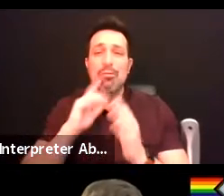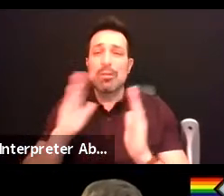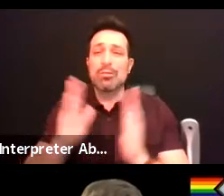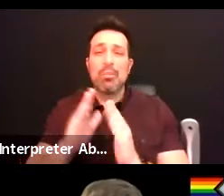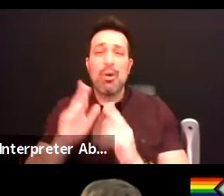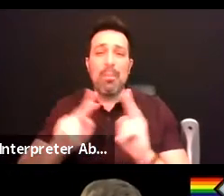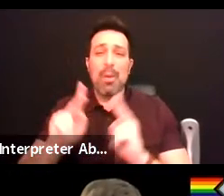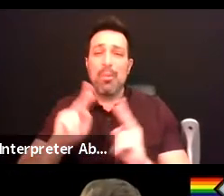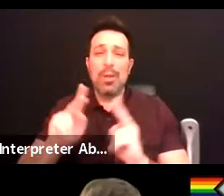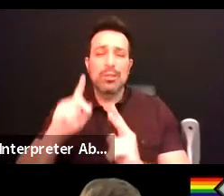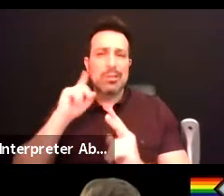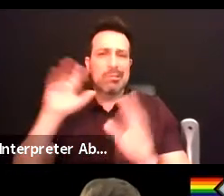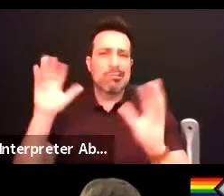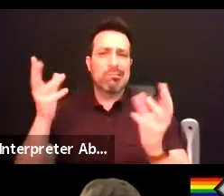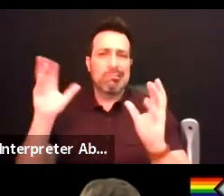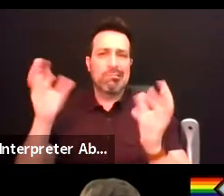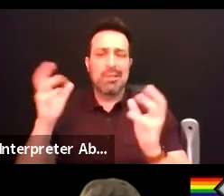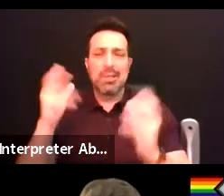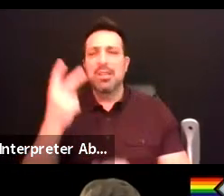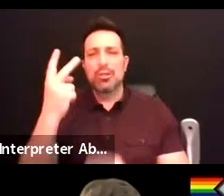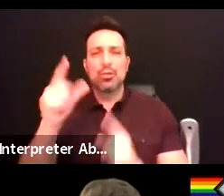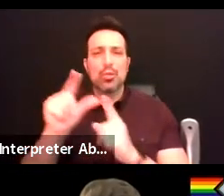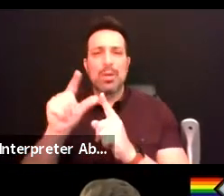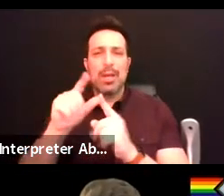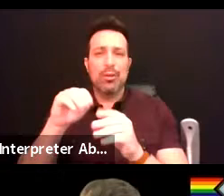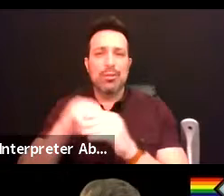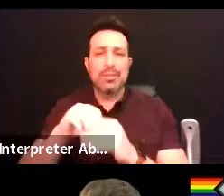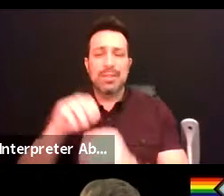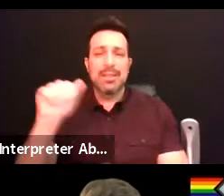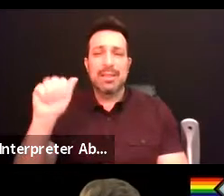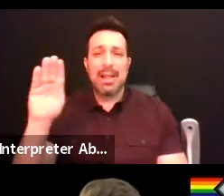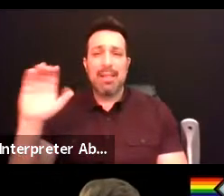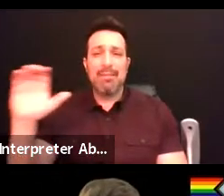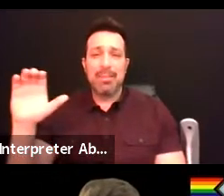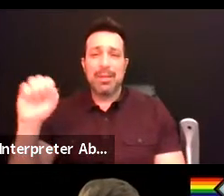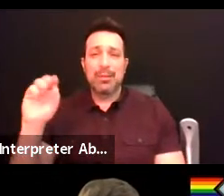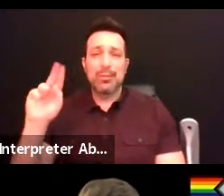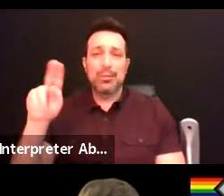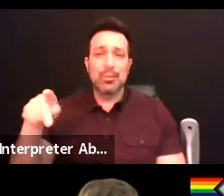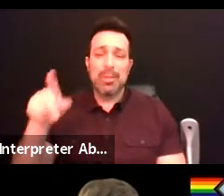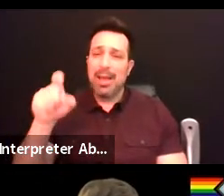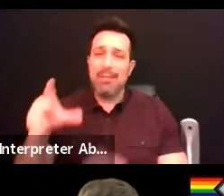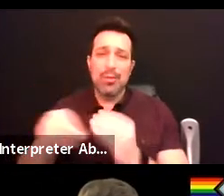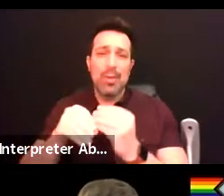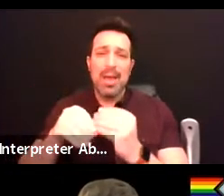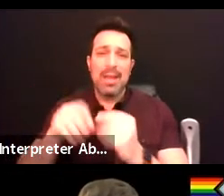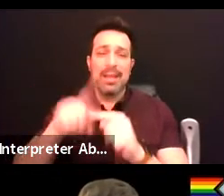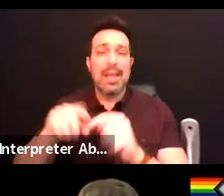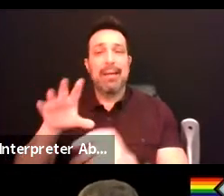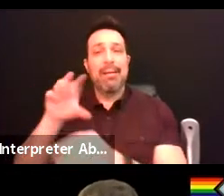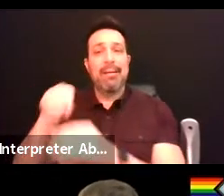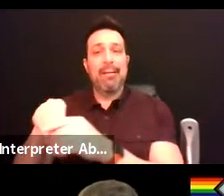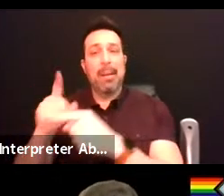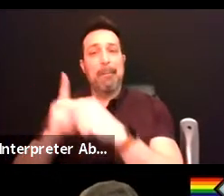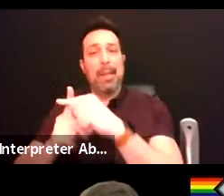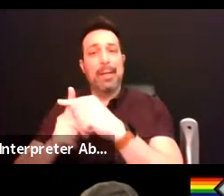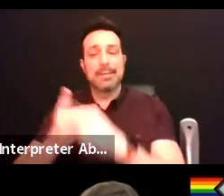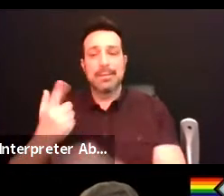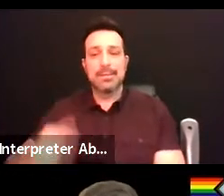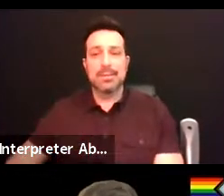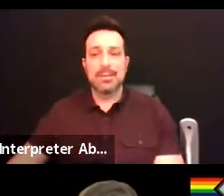is. Like, it's 2 letters in an alphabet soup. We got to add it. It can't just be in the plus.